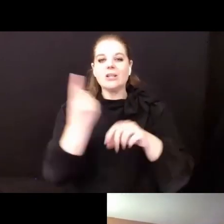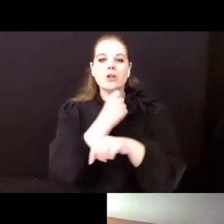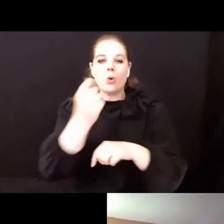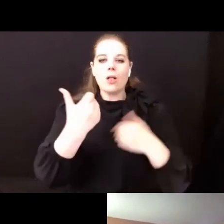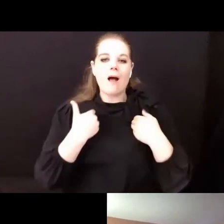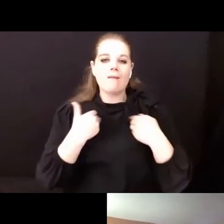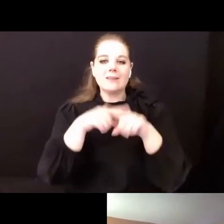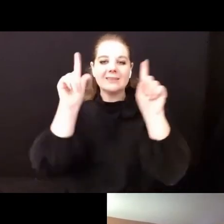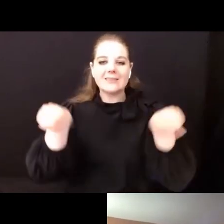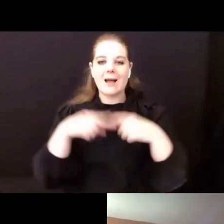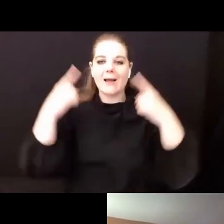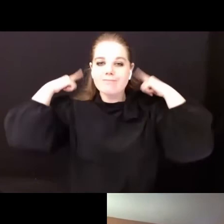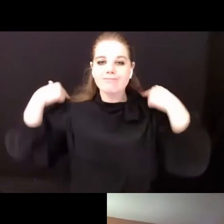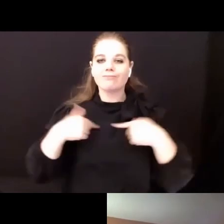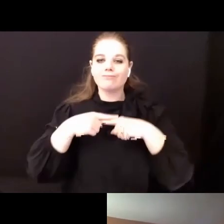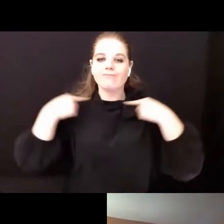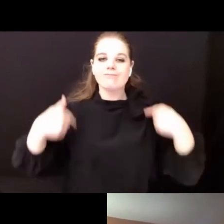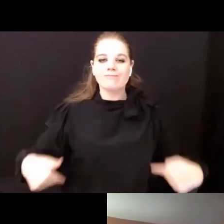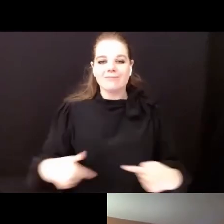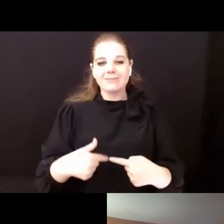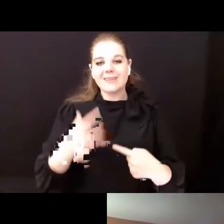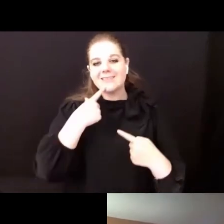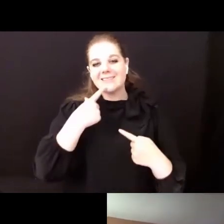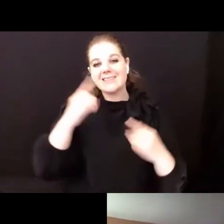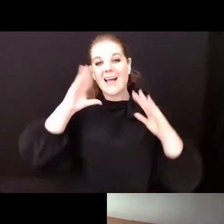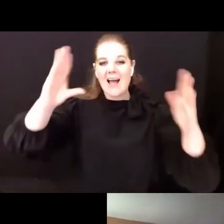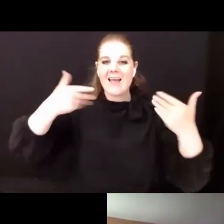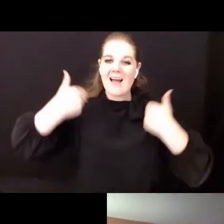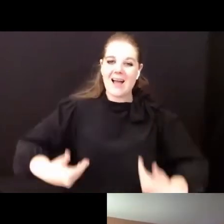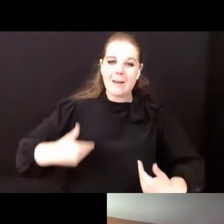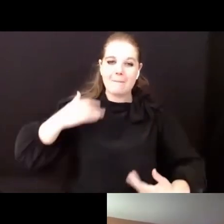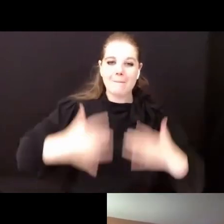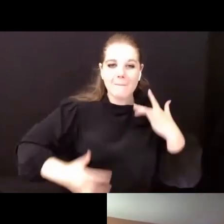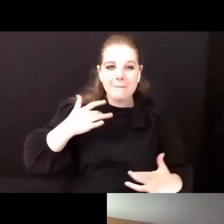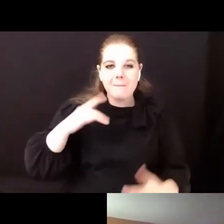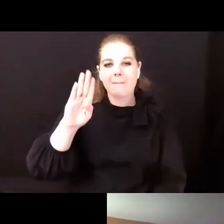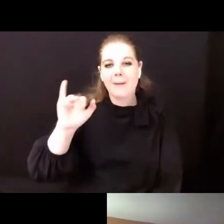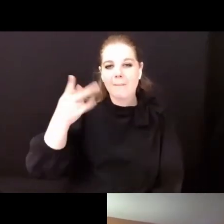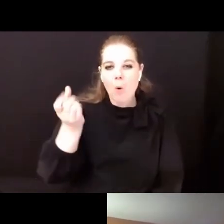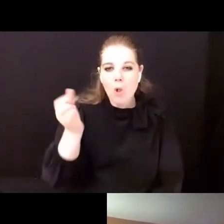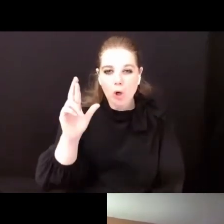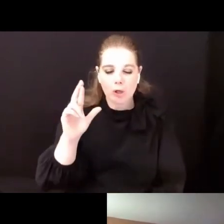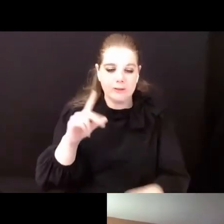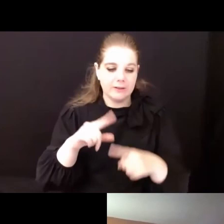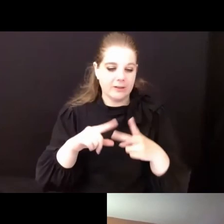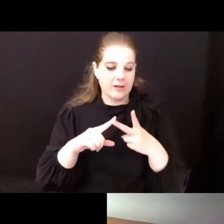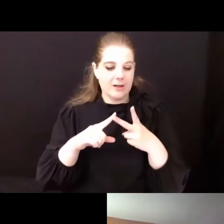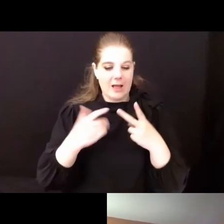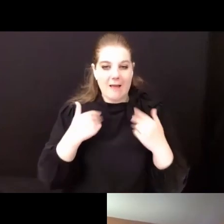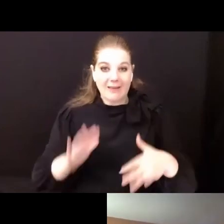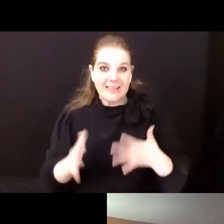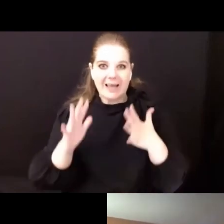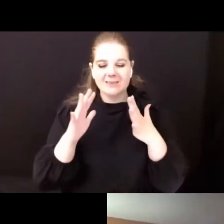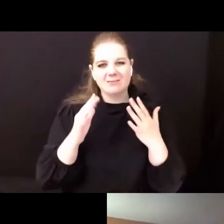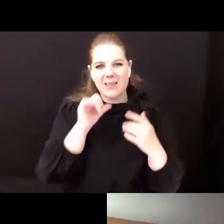that says, I have bipolar, or Yeah. I have anxiety. And I think it's